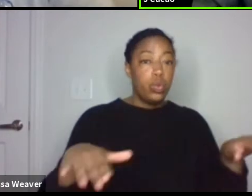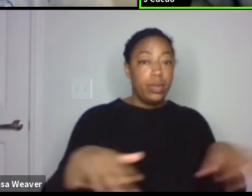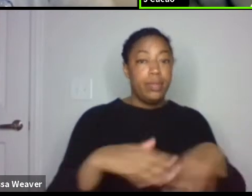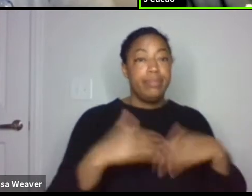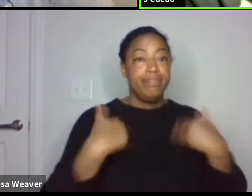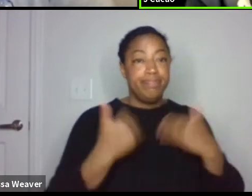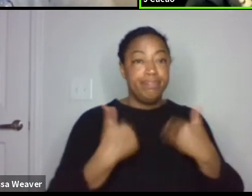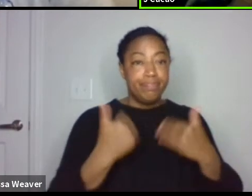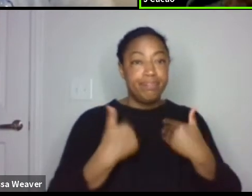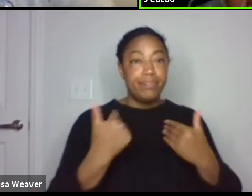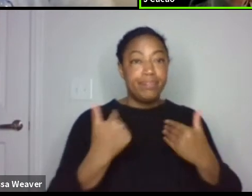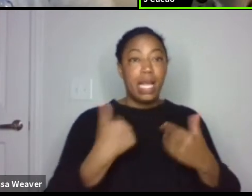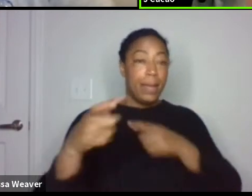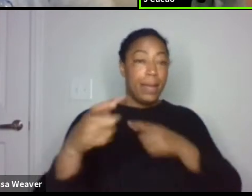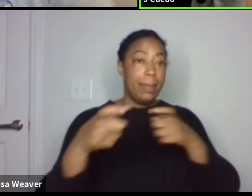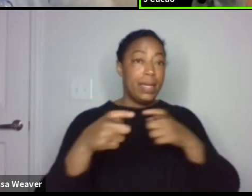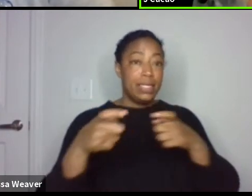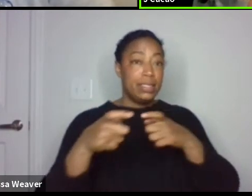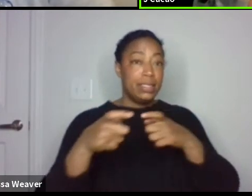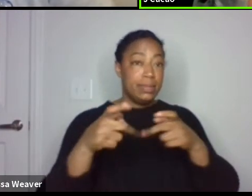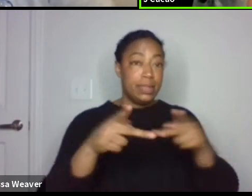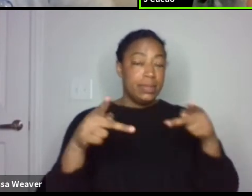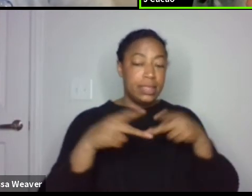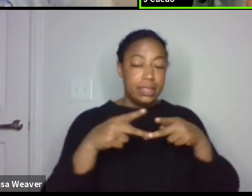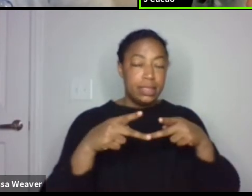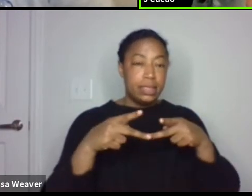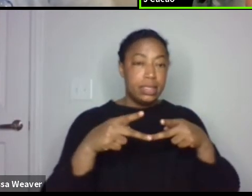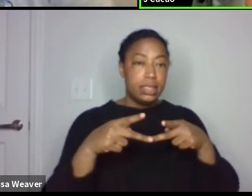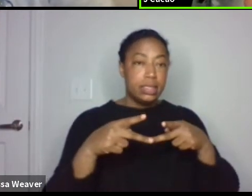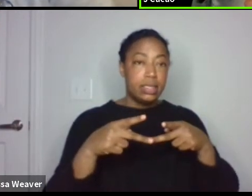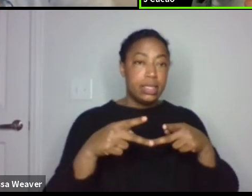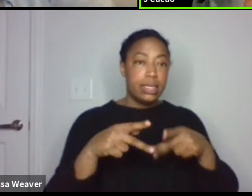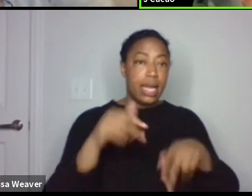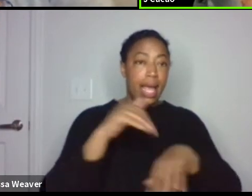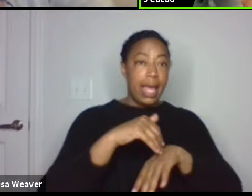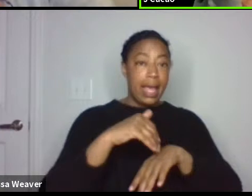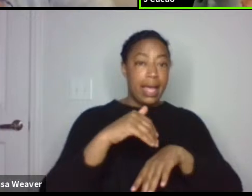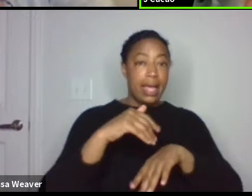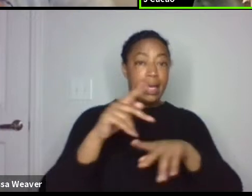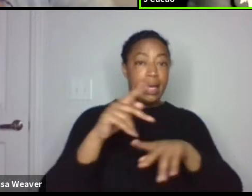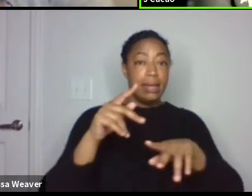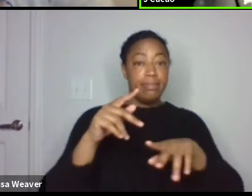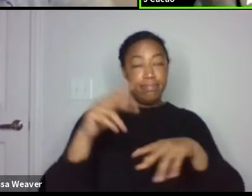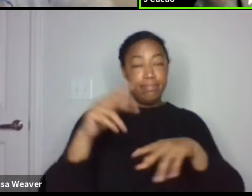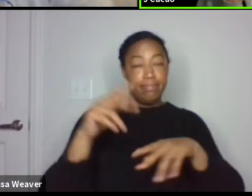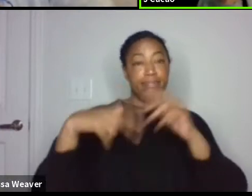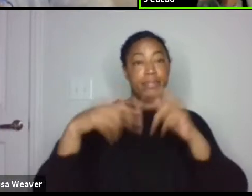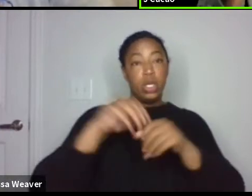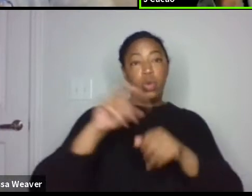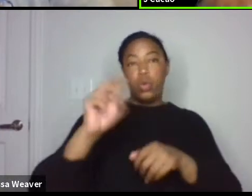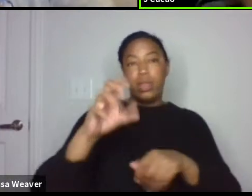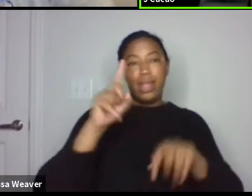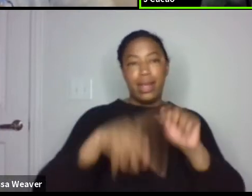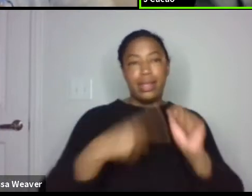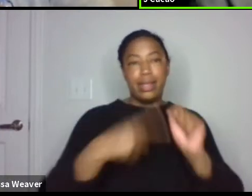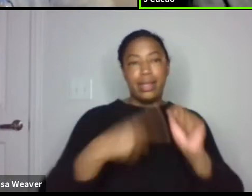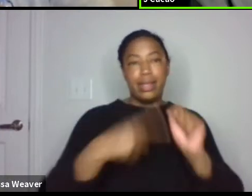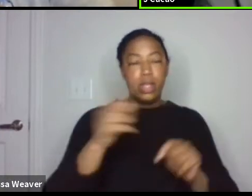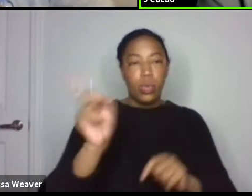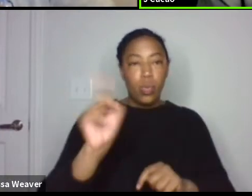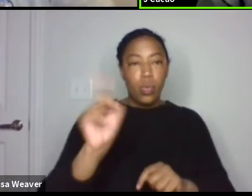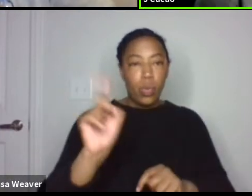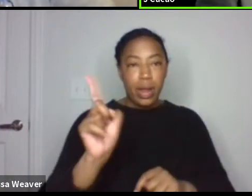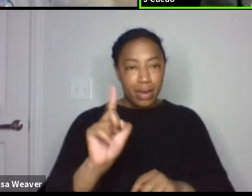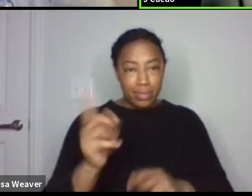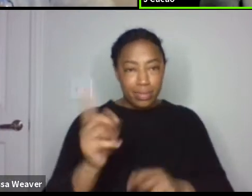I am in a management position at a facility in North Carolina. I can't say where specifically it is for all that stuff,